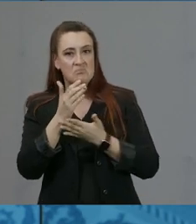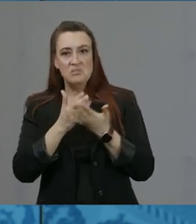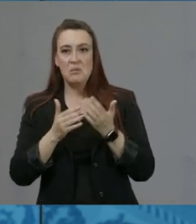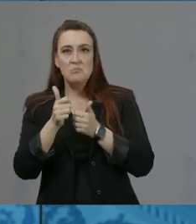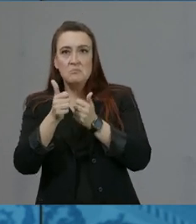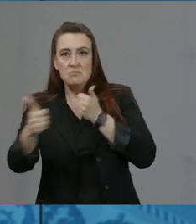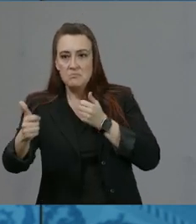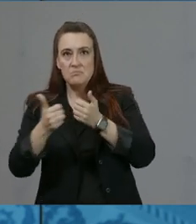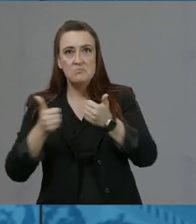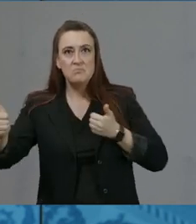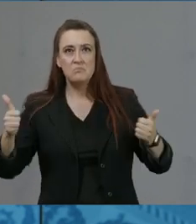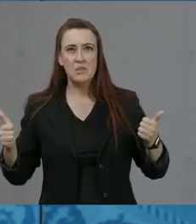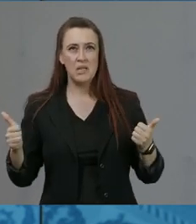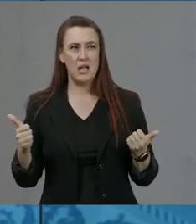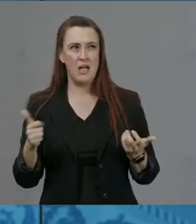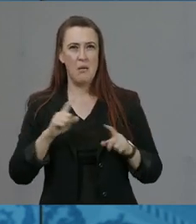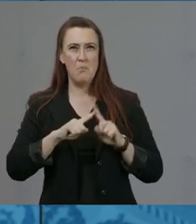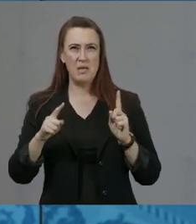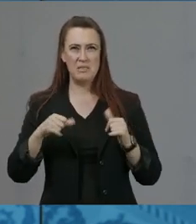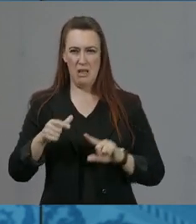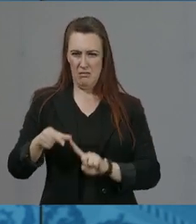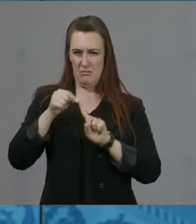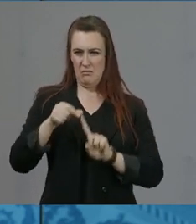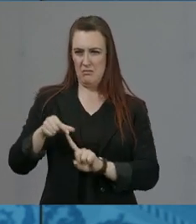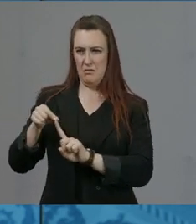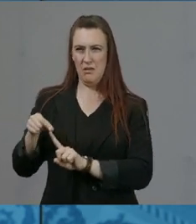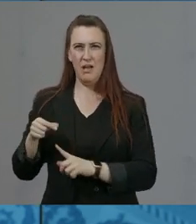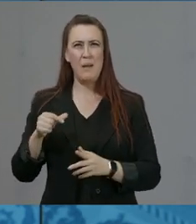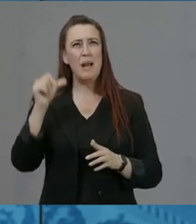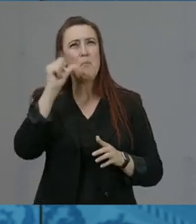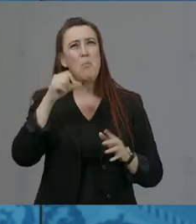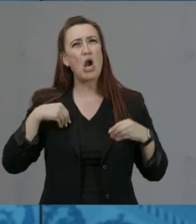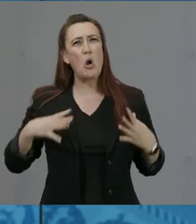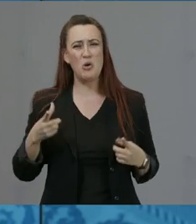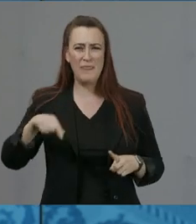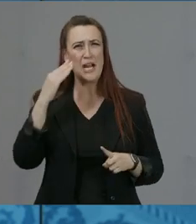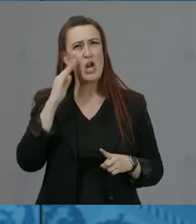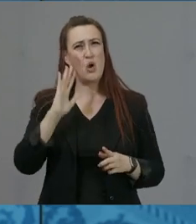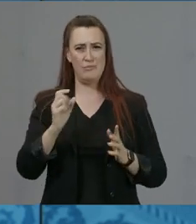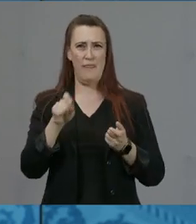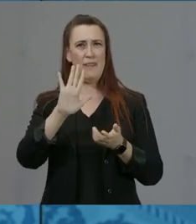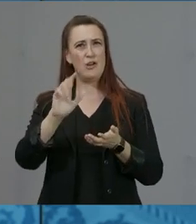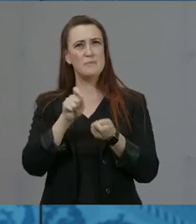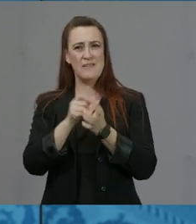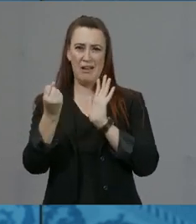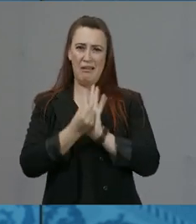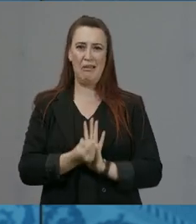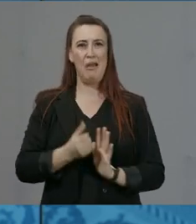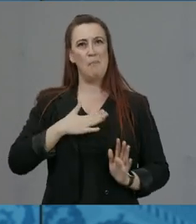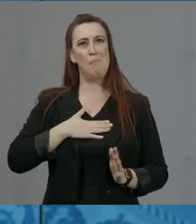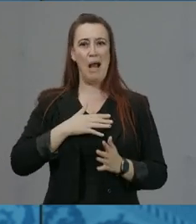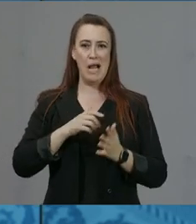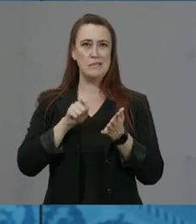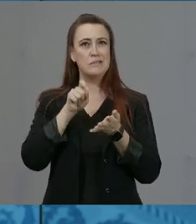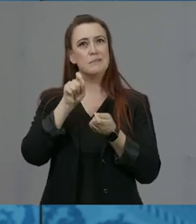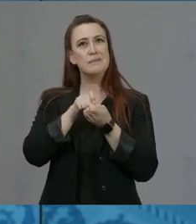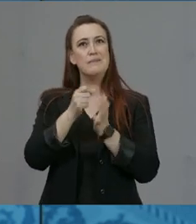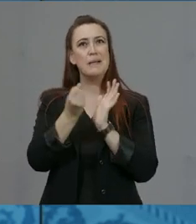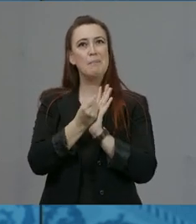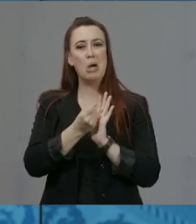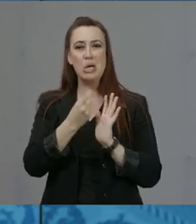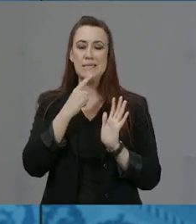you're telling me a bar owner can't figure out now whether they've got Series 10 or Series 7 or whatever? What I said, Howie, I said